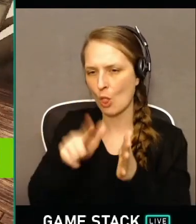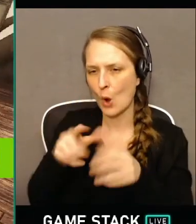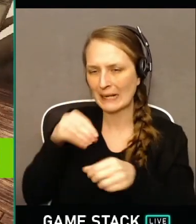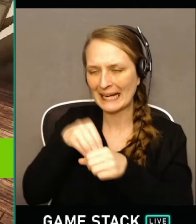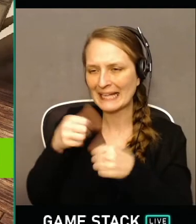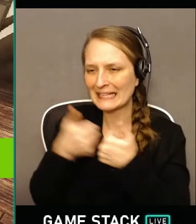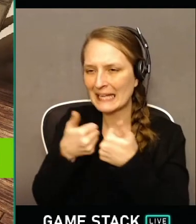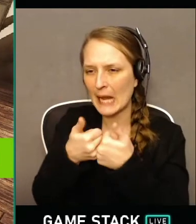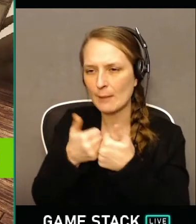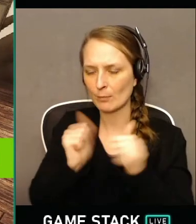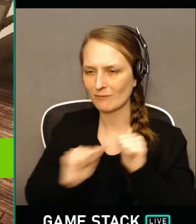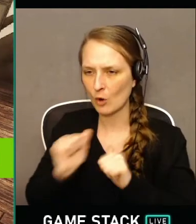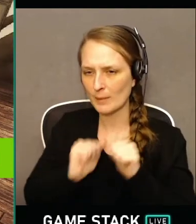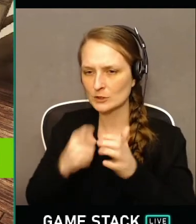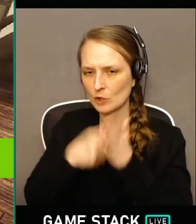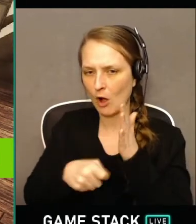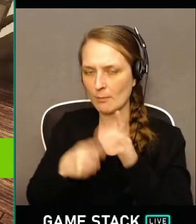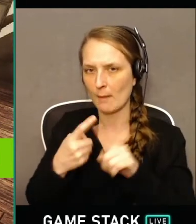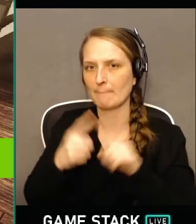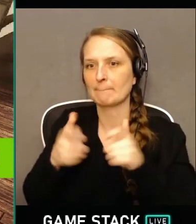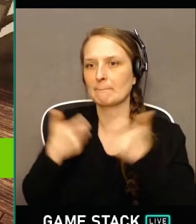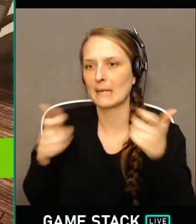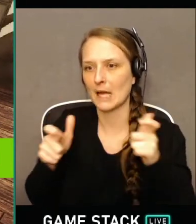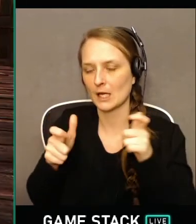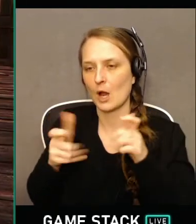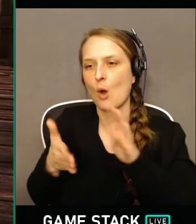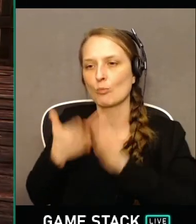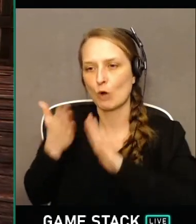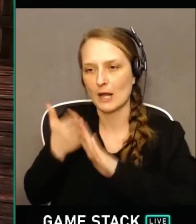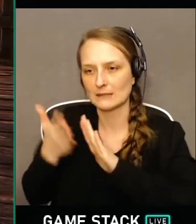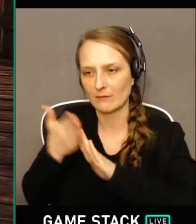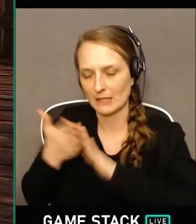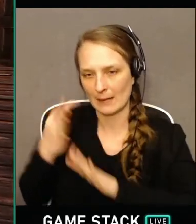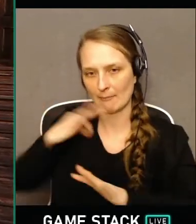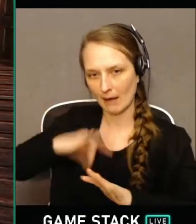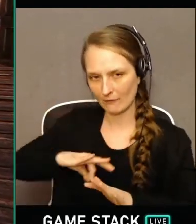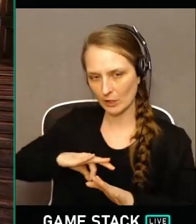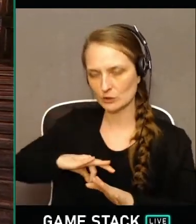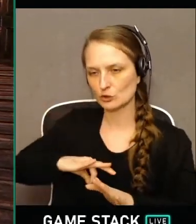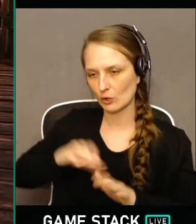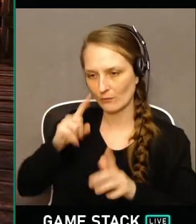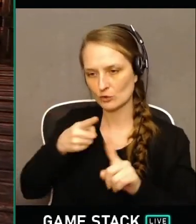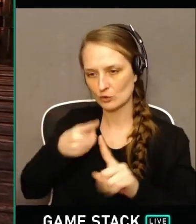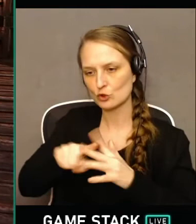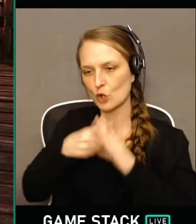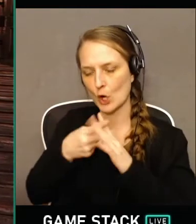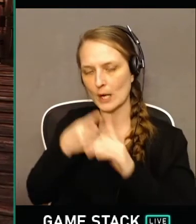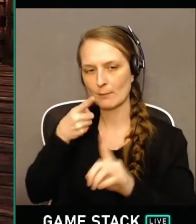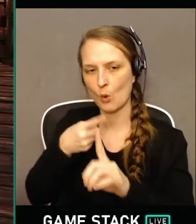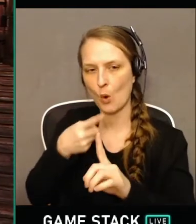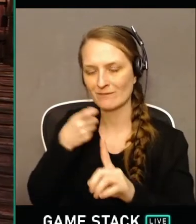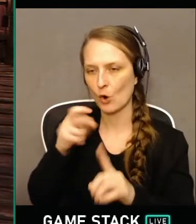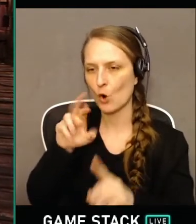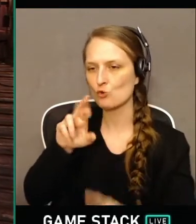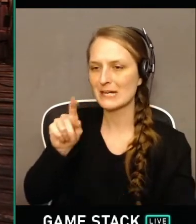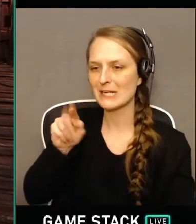big productivity benefits, RTX GI is an ideal starting point to bring the benefits of ray tracing to your game.